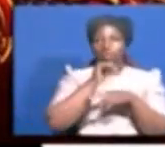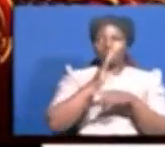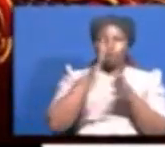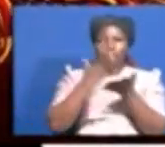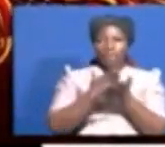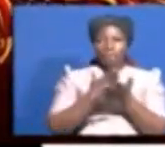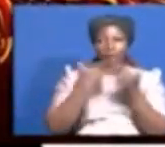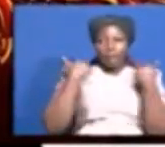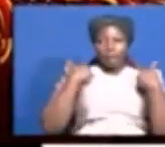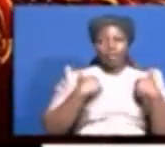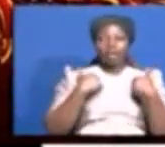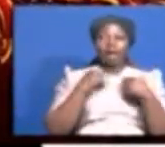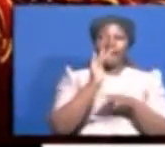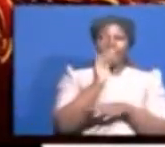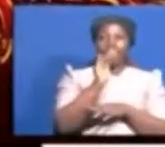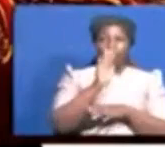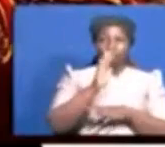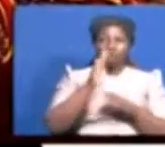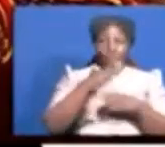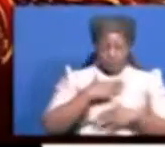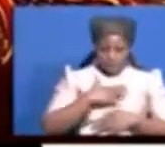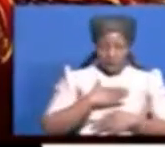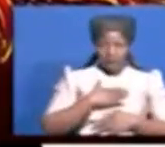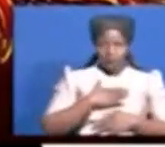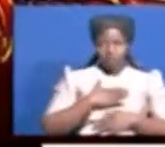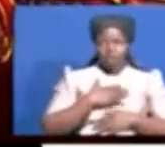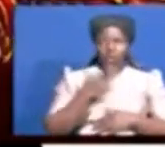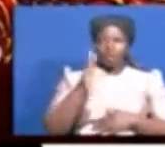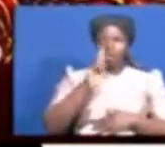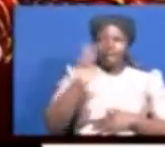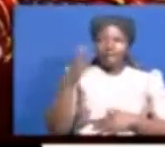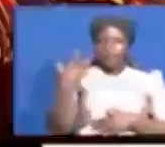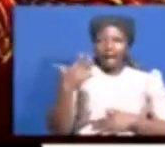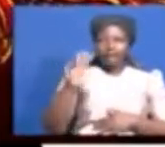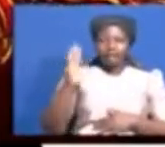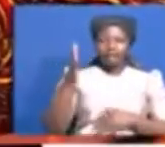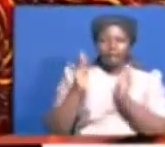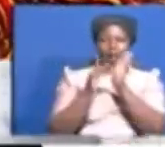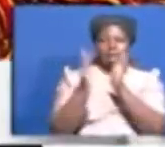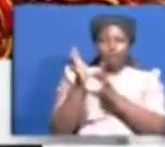His Excellency to lift the Bible with his right hand.